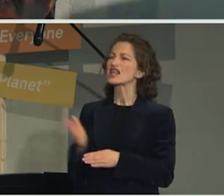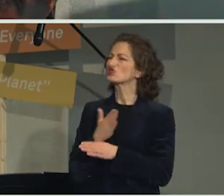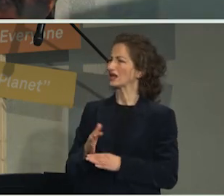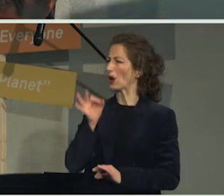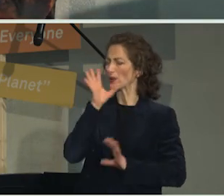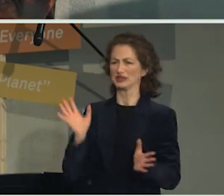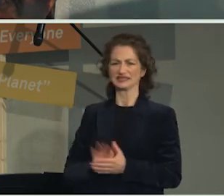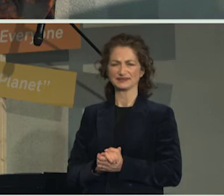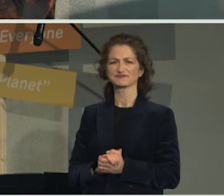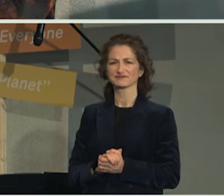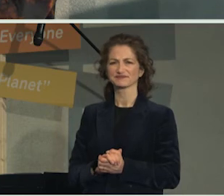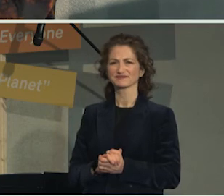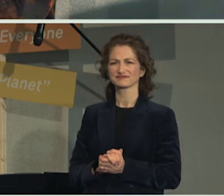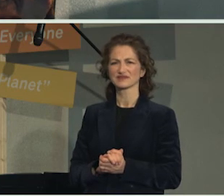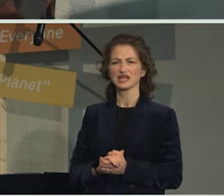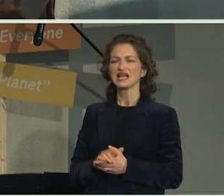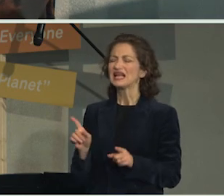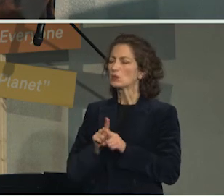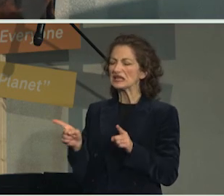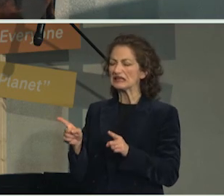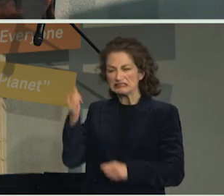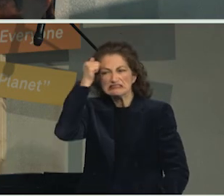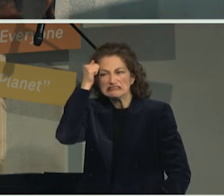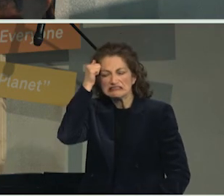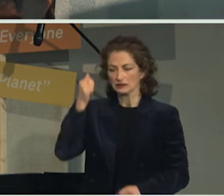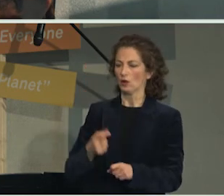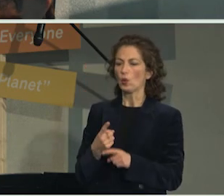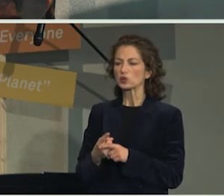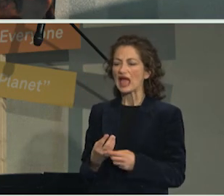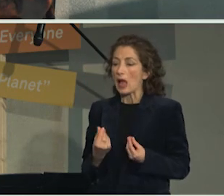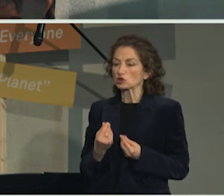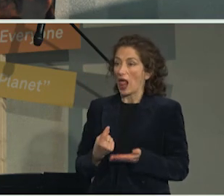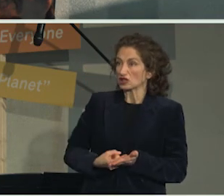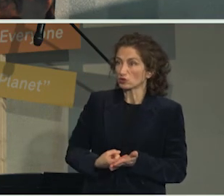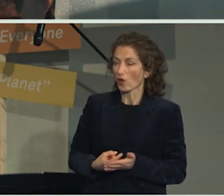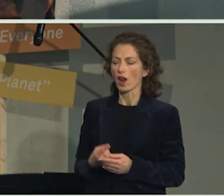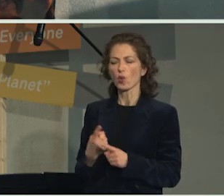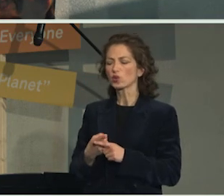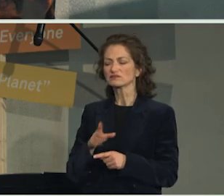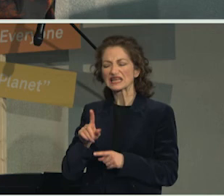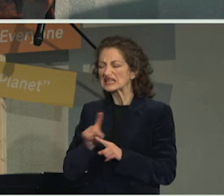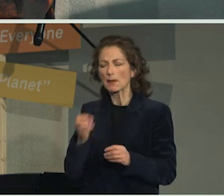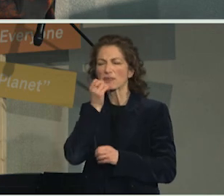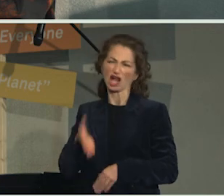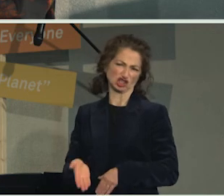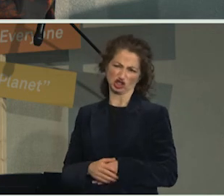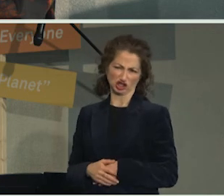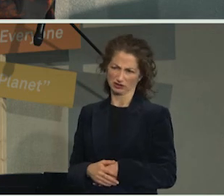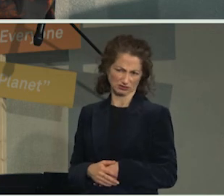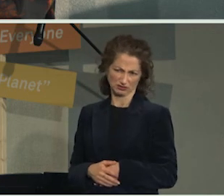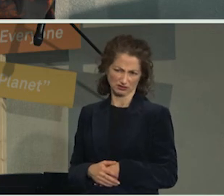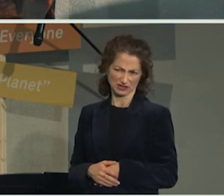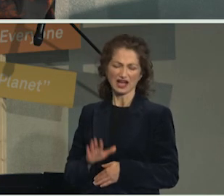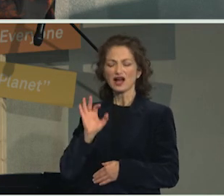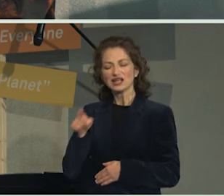They're very uncompromising, emotionally intense, and very unpractical approach to